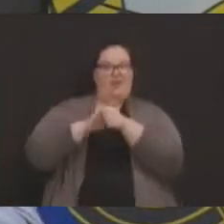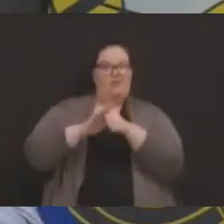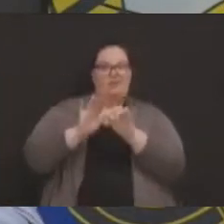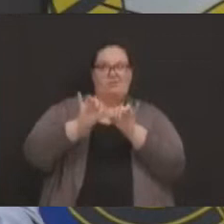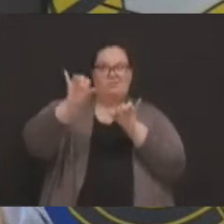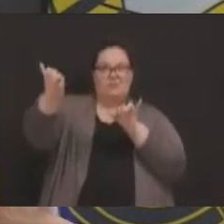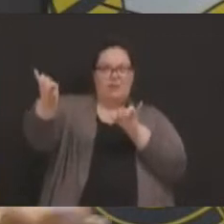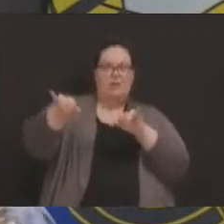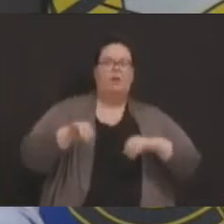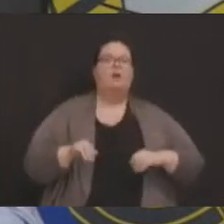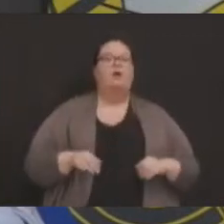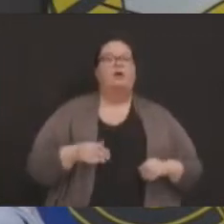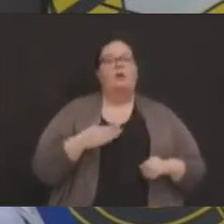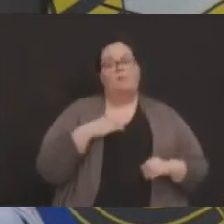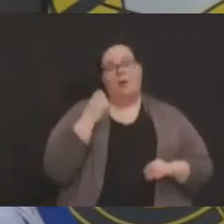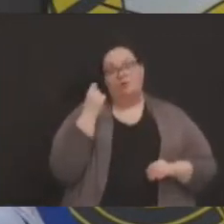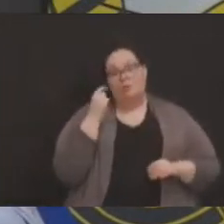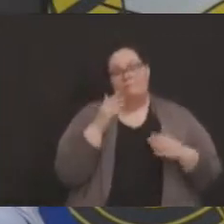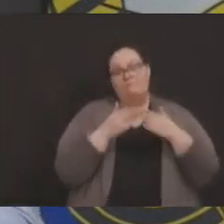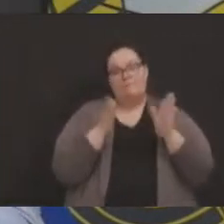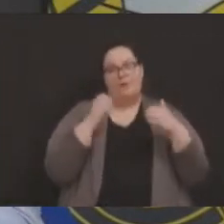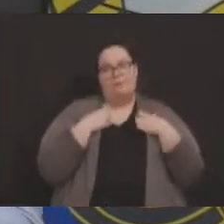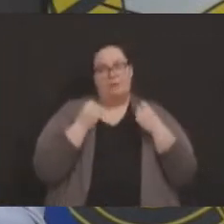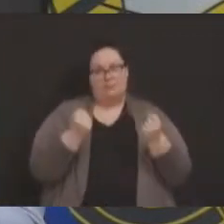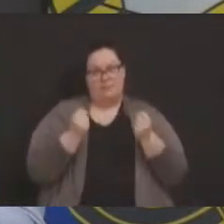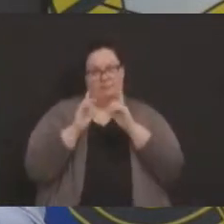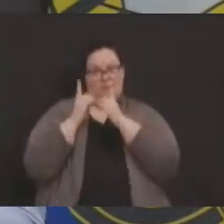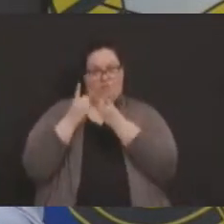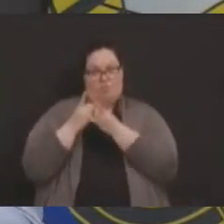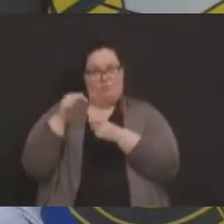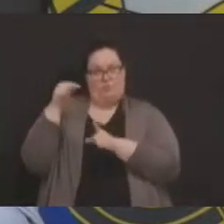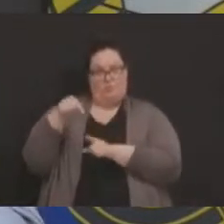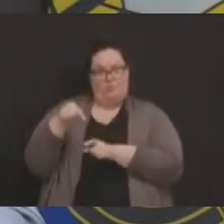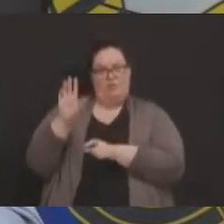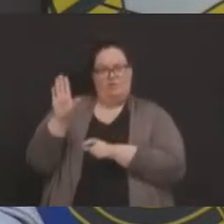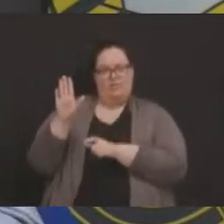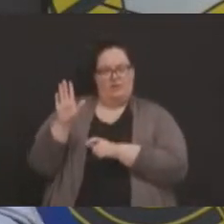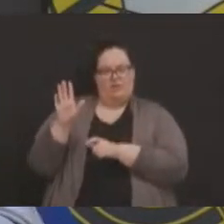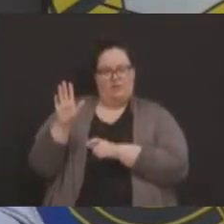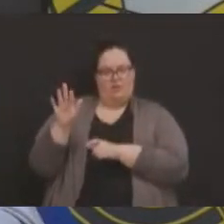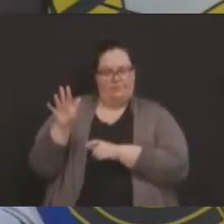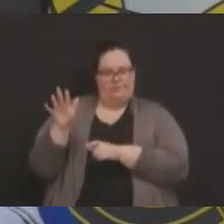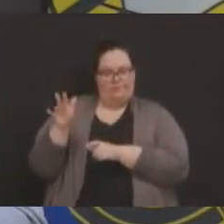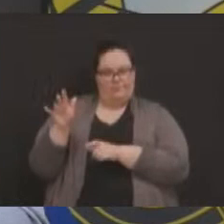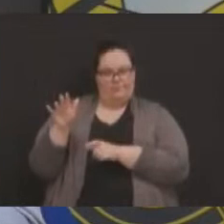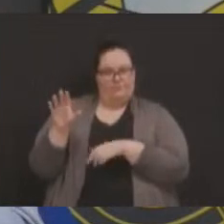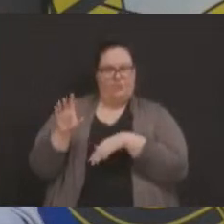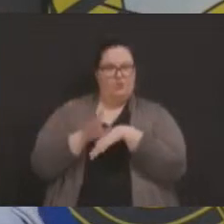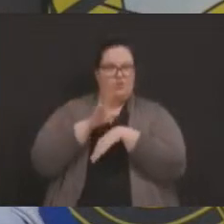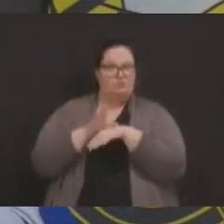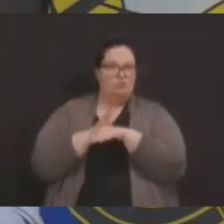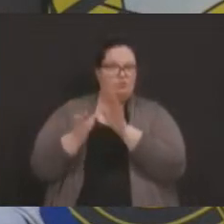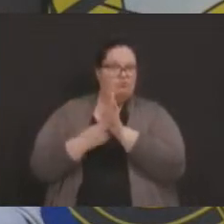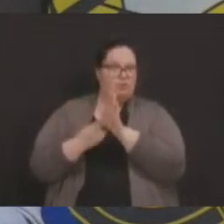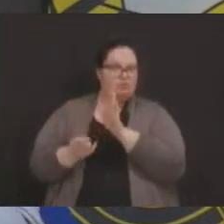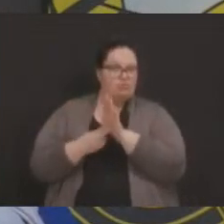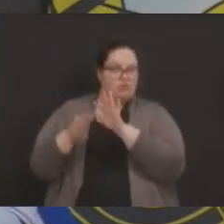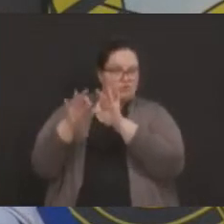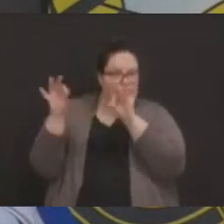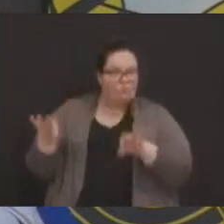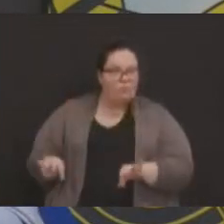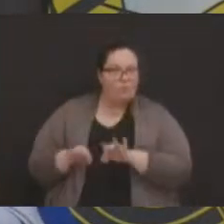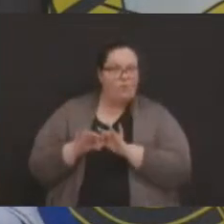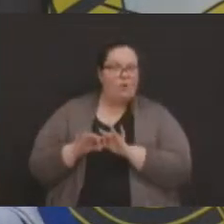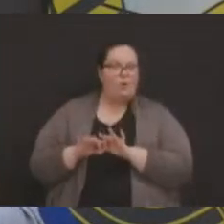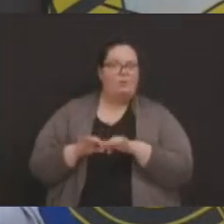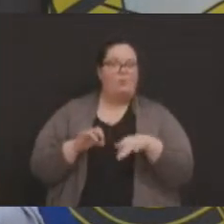registration forms or verbally will ask people about their self-isolation plan. So obviously, proper self-isolation for a full